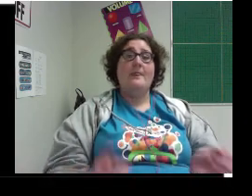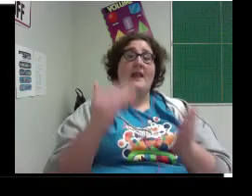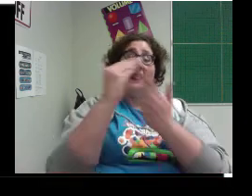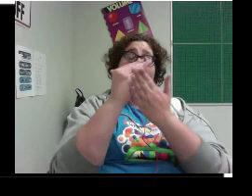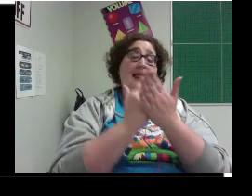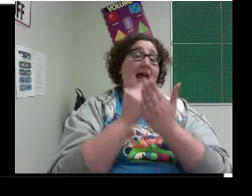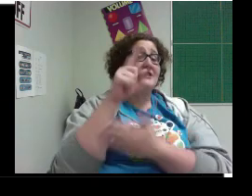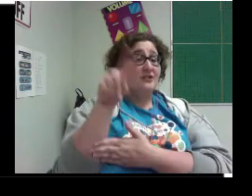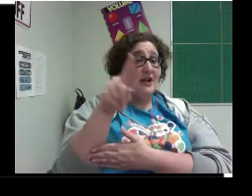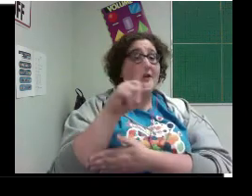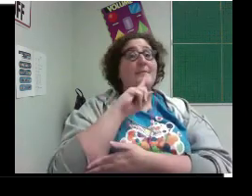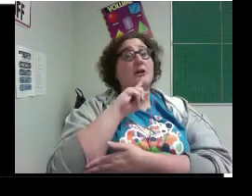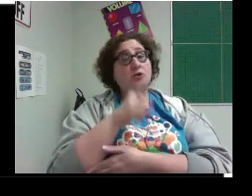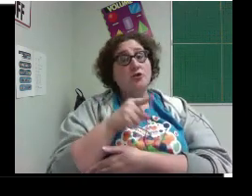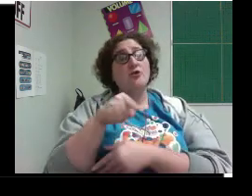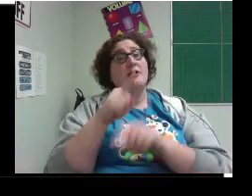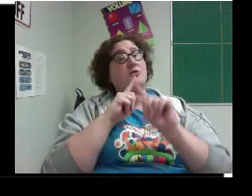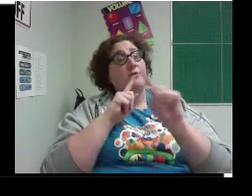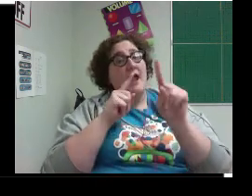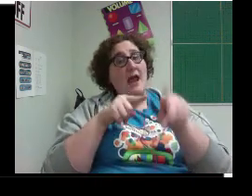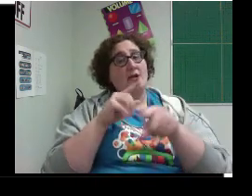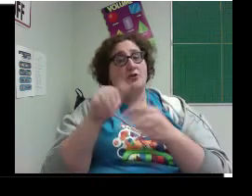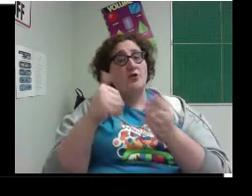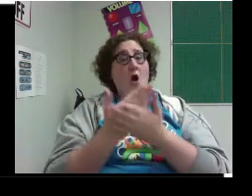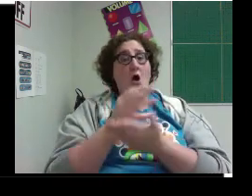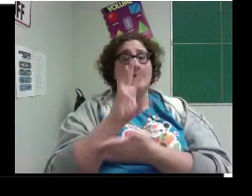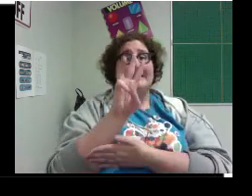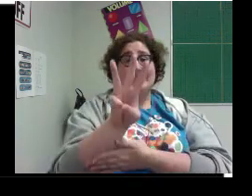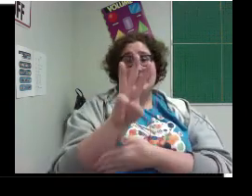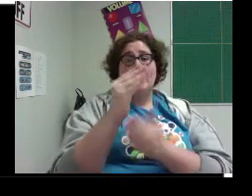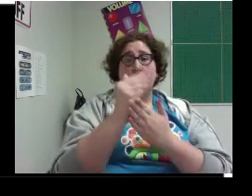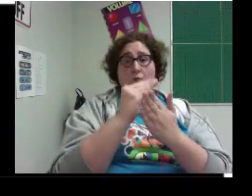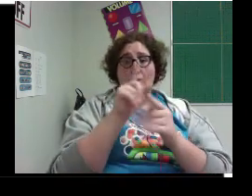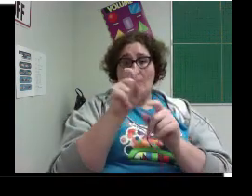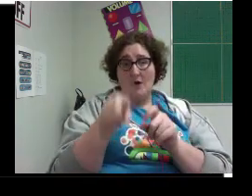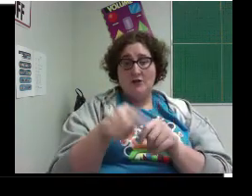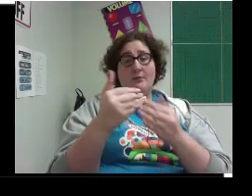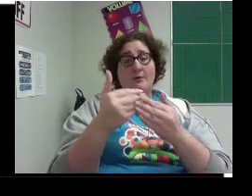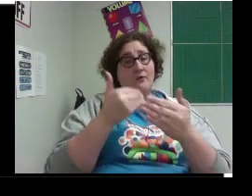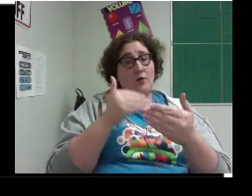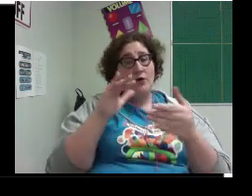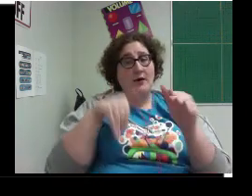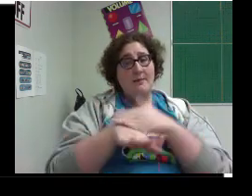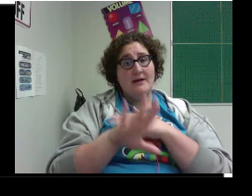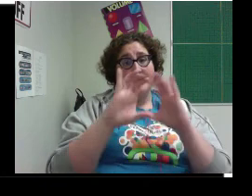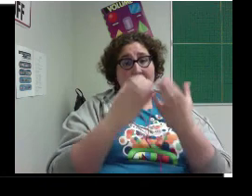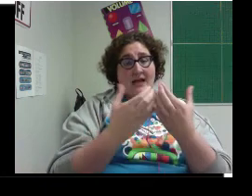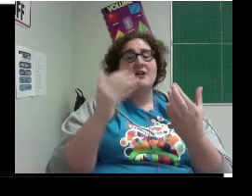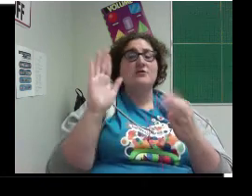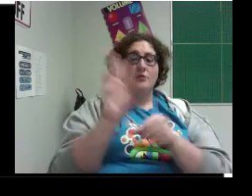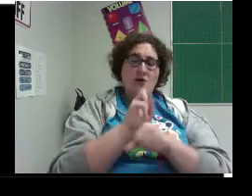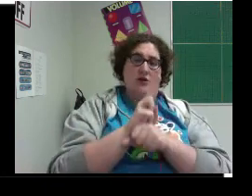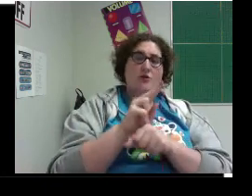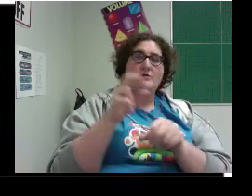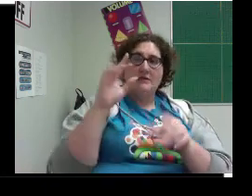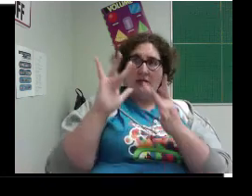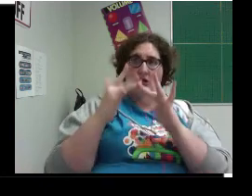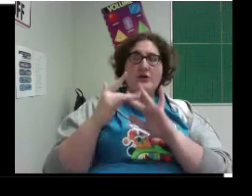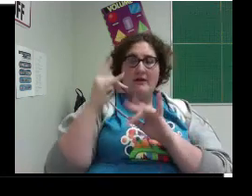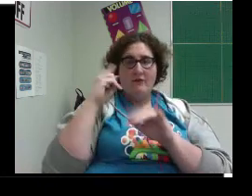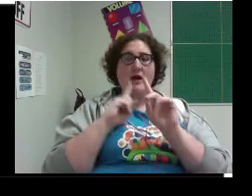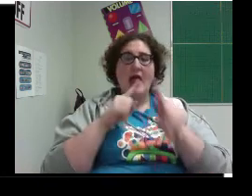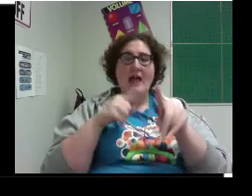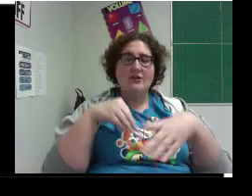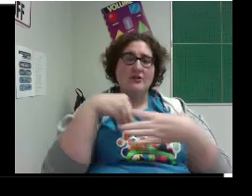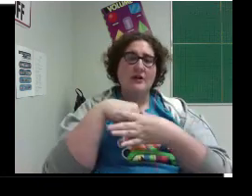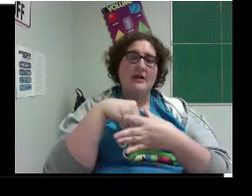Lesson check. Make sure that you've answered all 6 questions prior to coming to class. We'll use Pear Deck to answer these questions